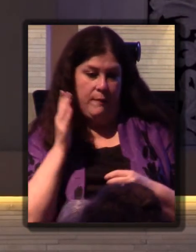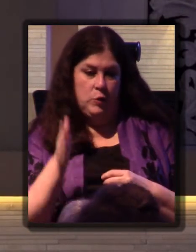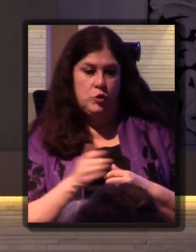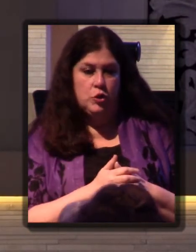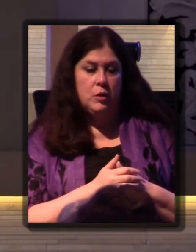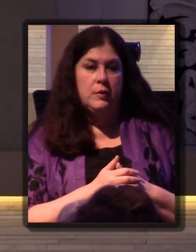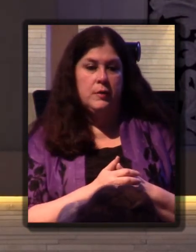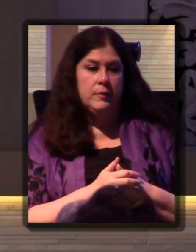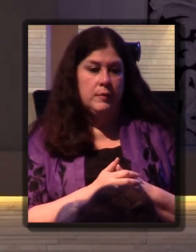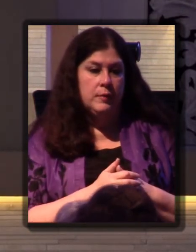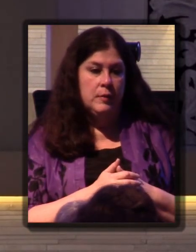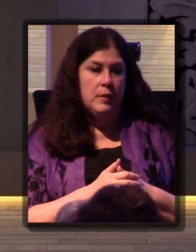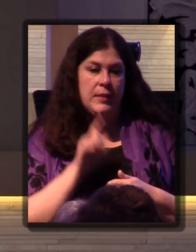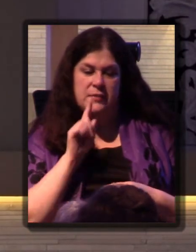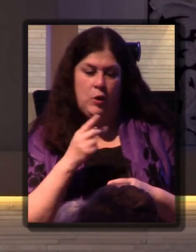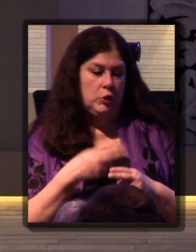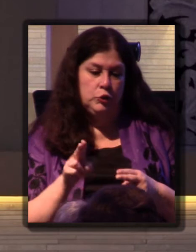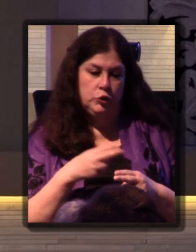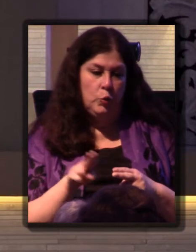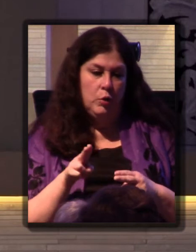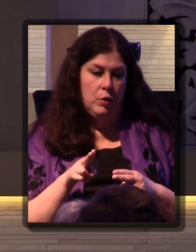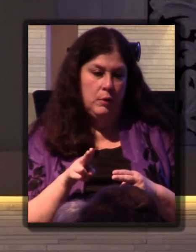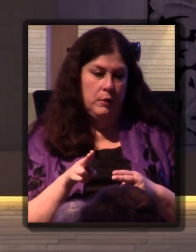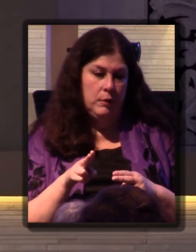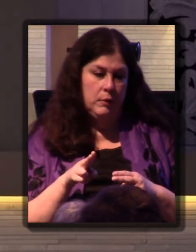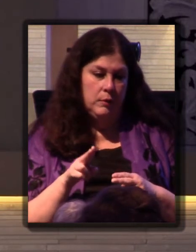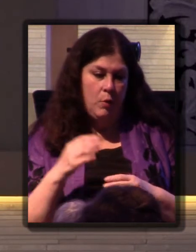their future. Look with me, if you will. This is a very short